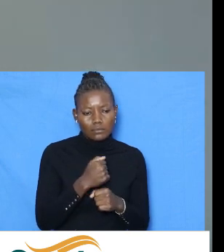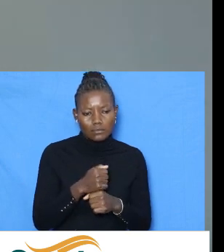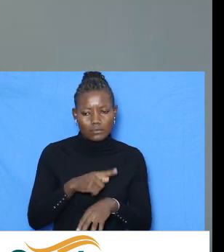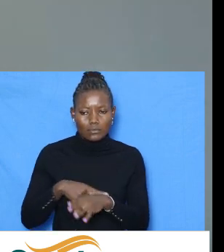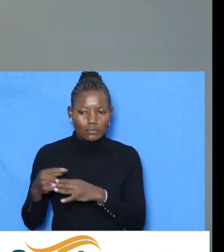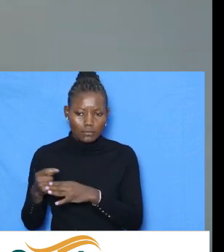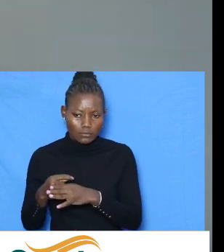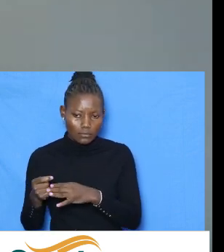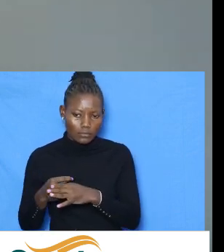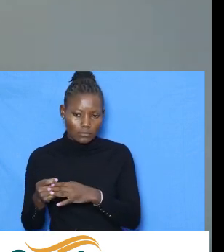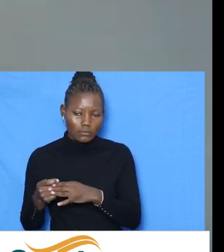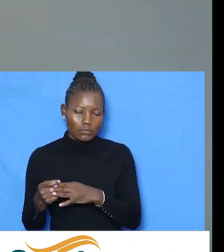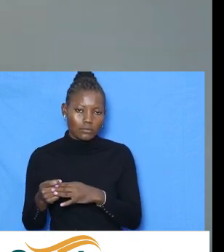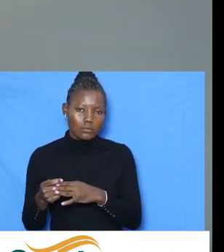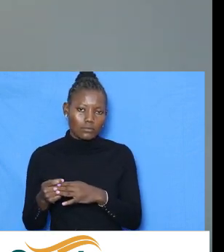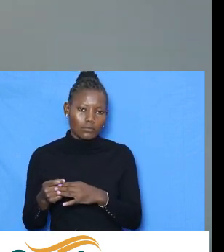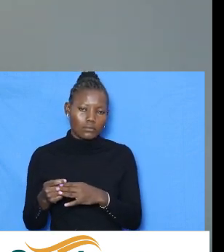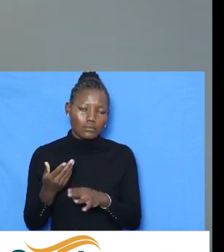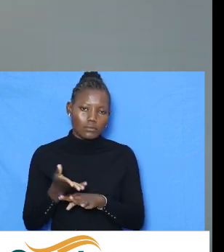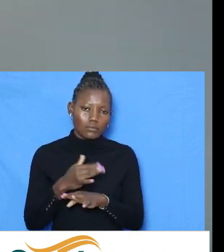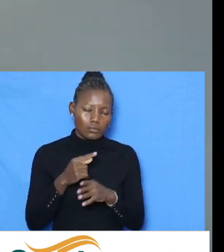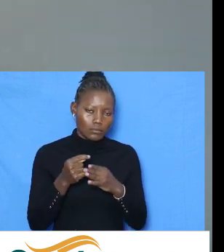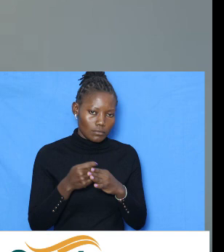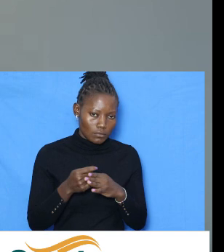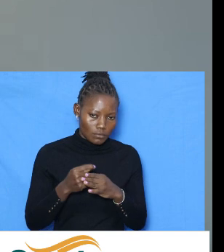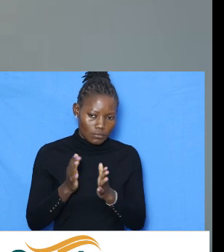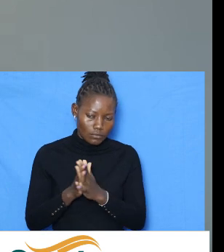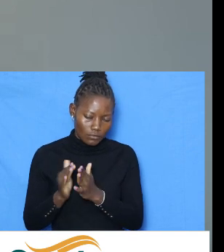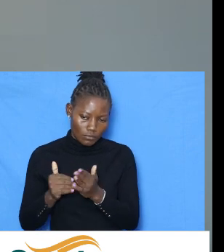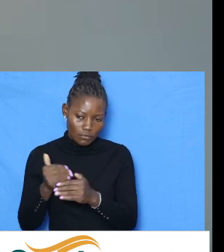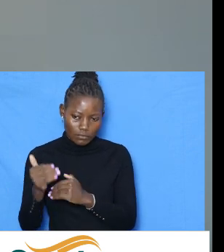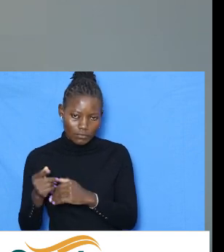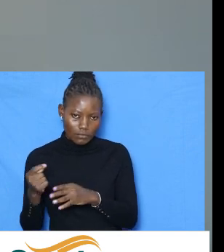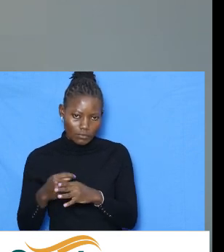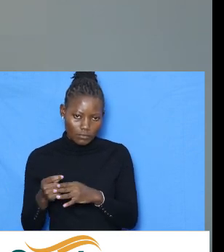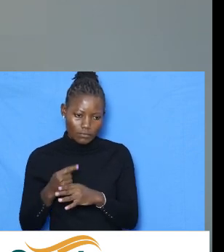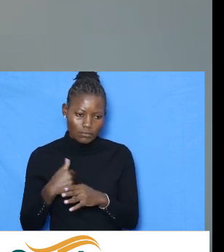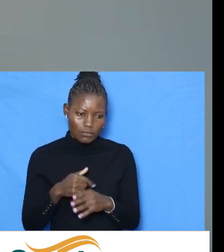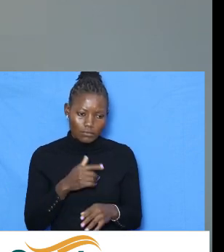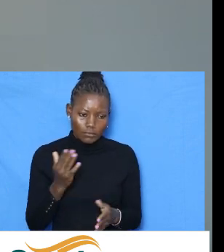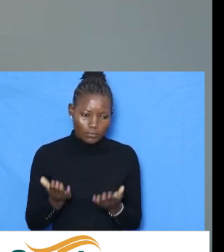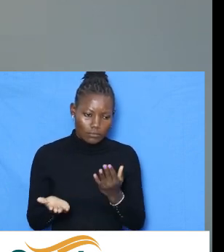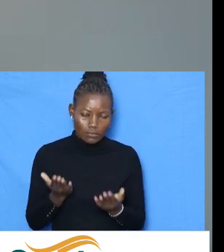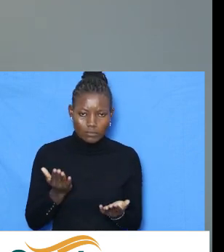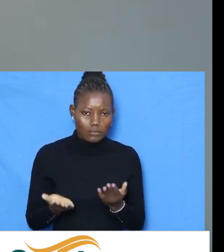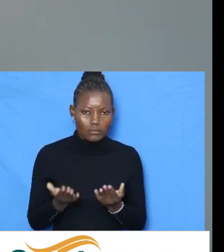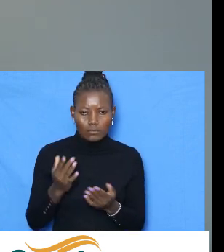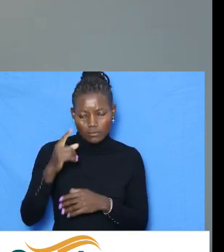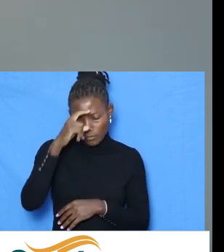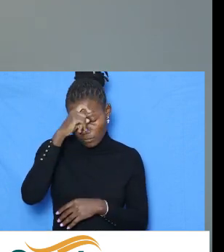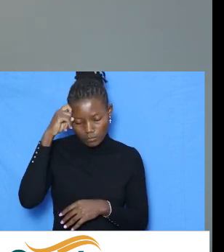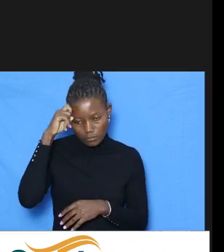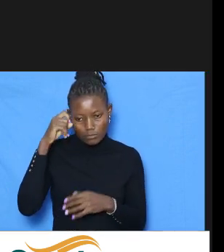training, I put them on a Libra before the training and after the training. So we measure how much sweat they